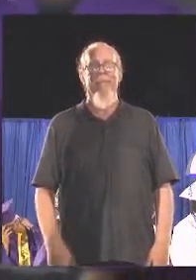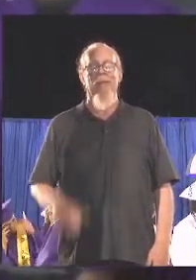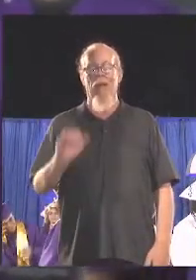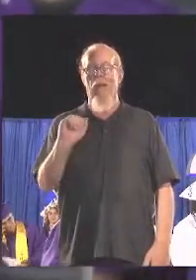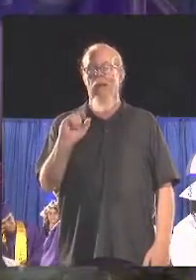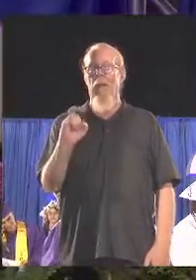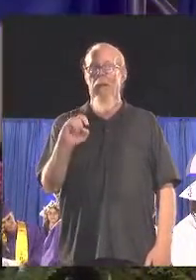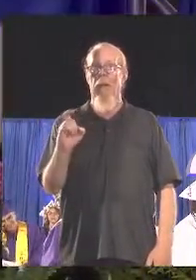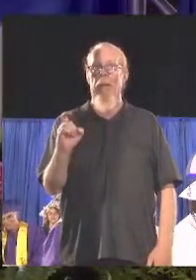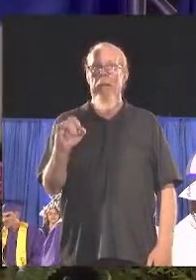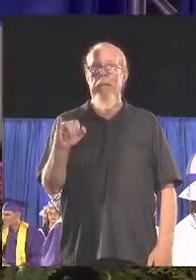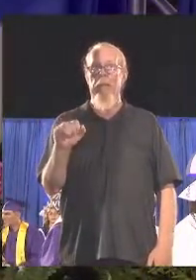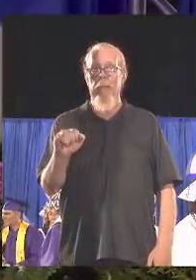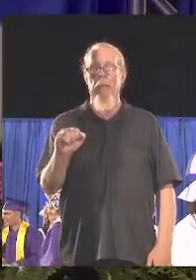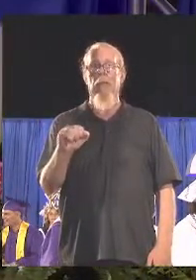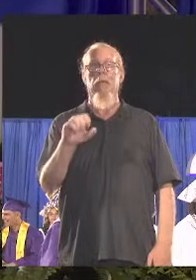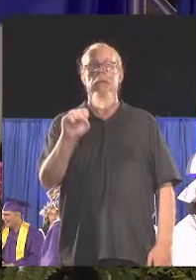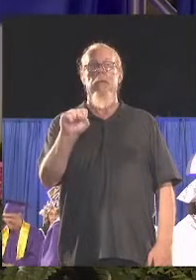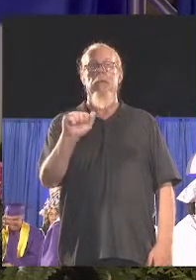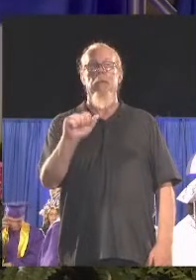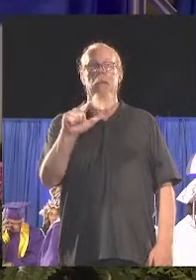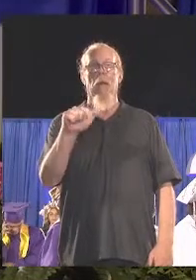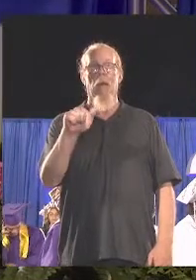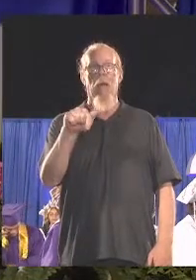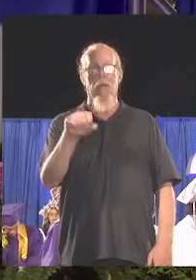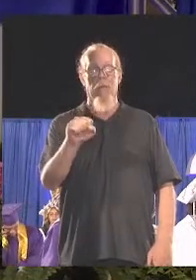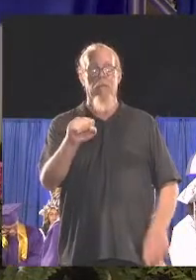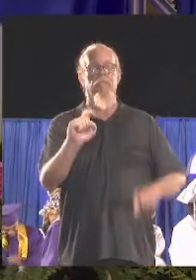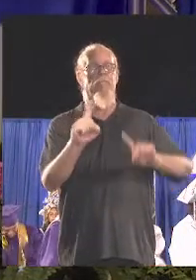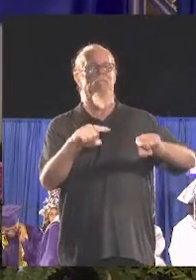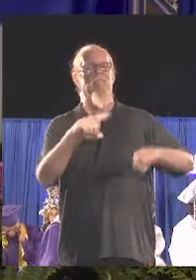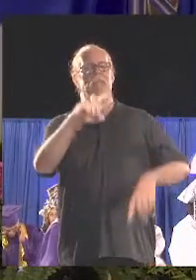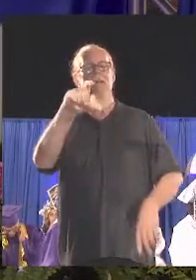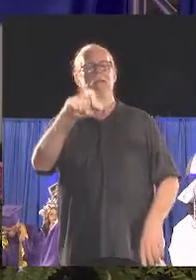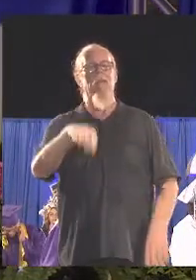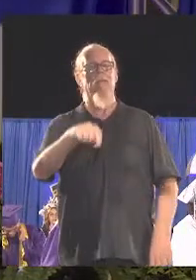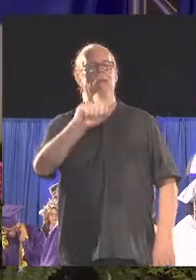Alexa M. Salas, Texas A&M University, San Antonio.